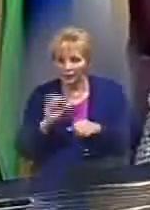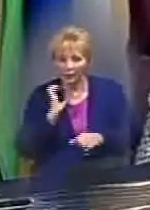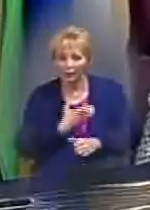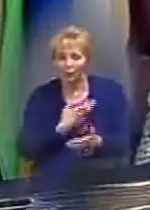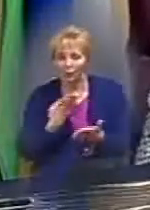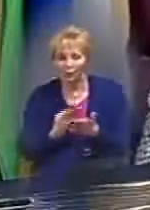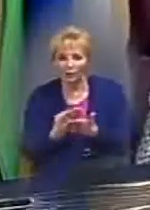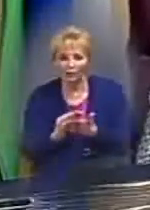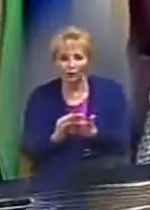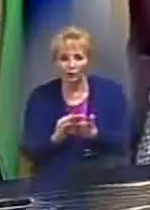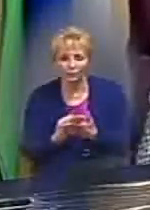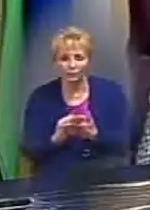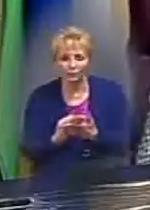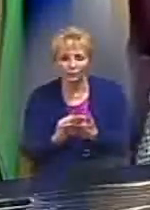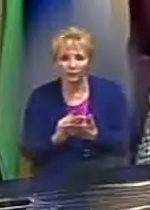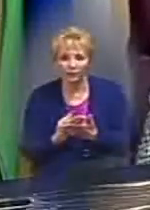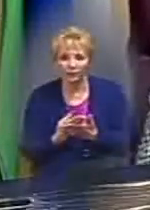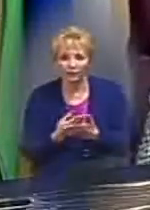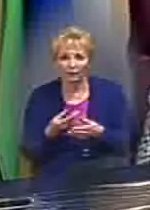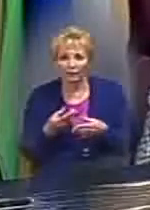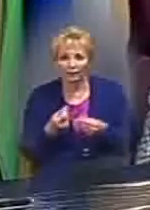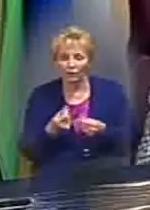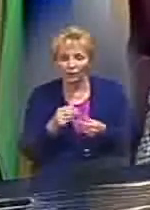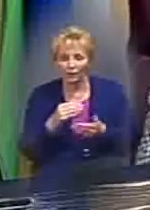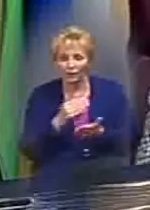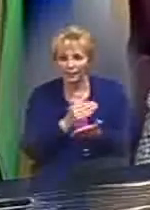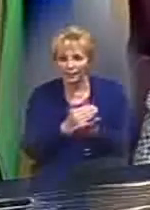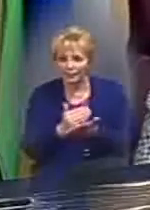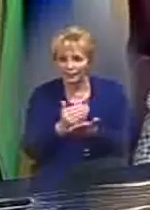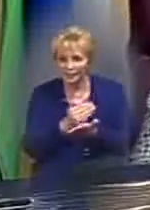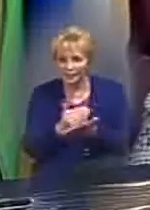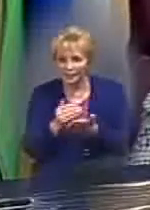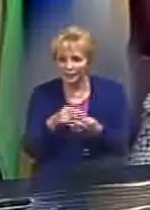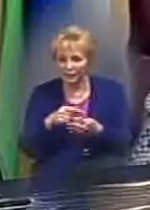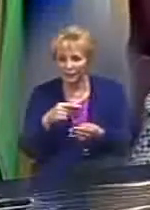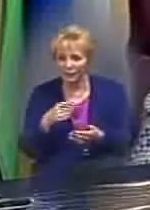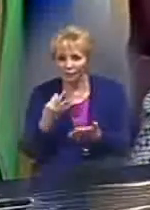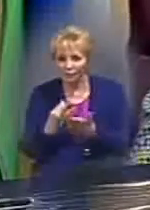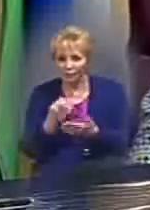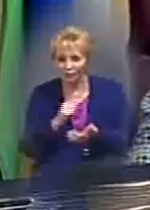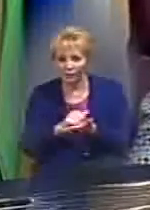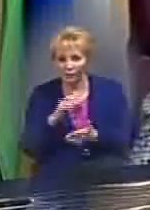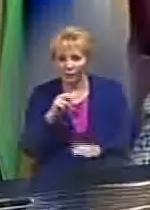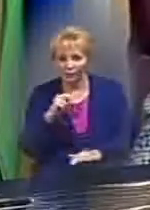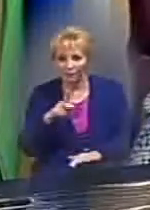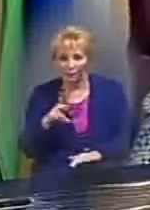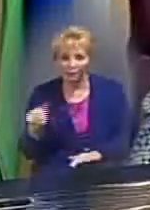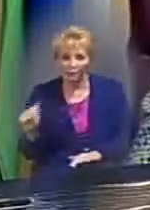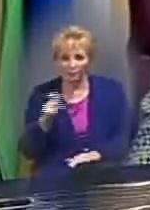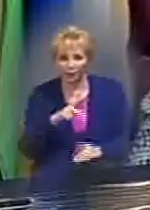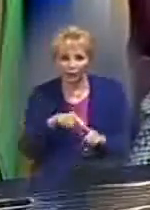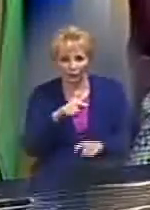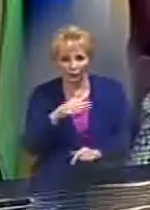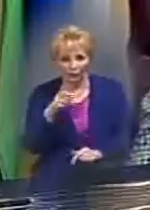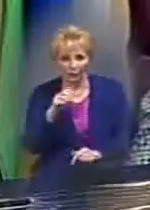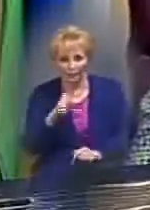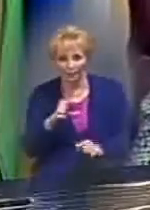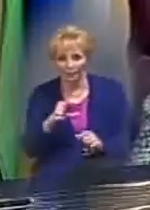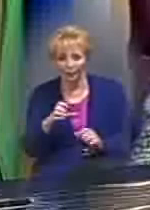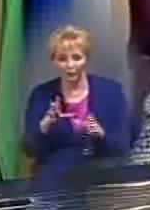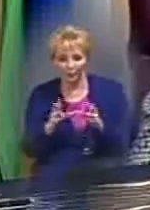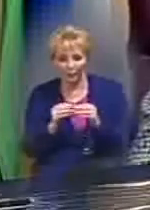This is financed with an installment purchase financing, so we would bring the banking award back to you at the December 2nd